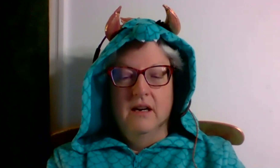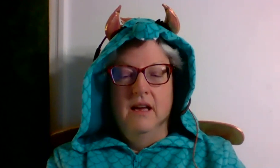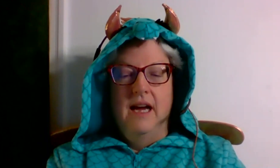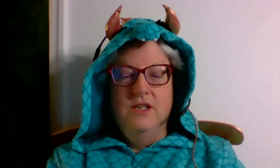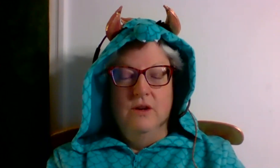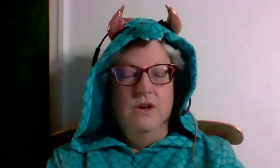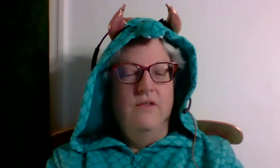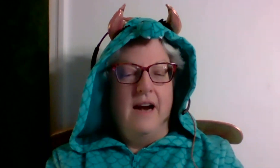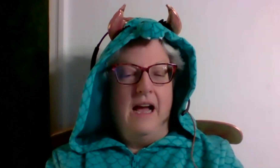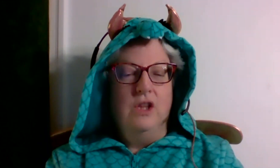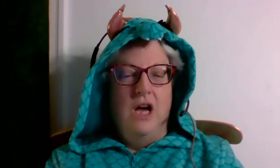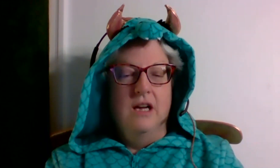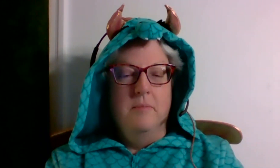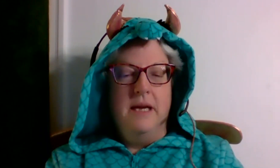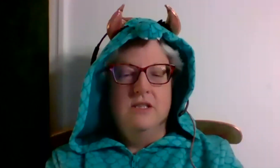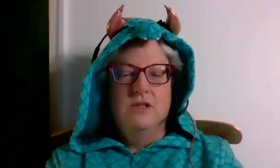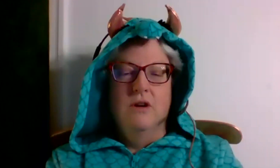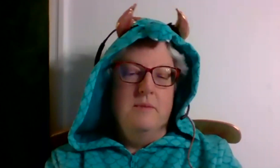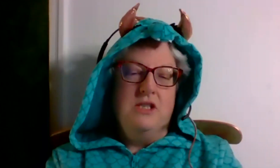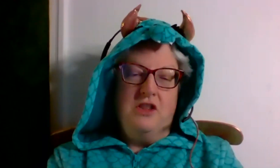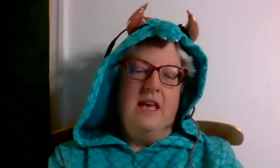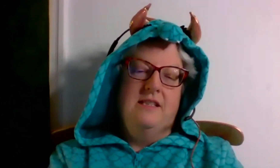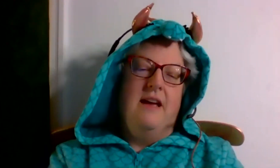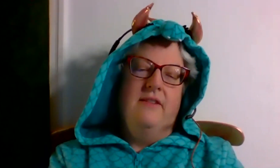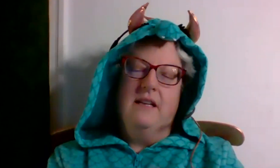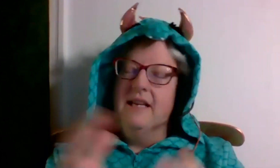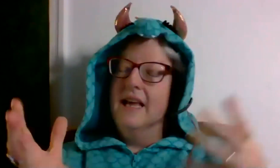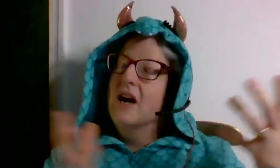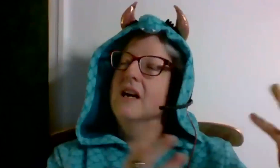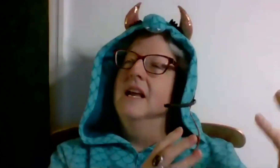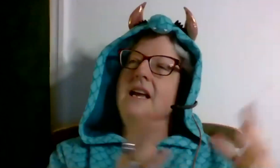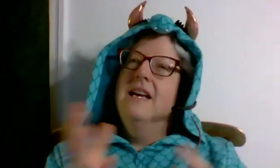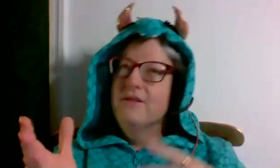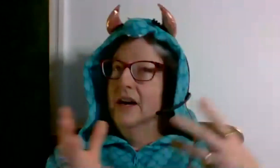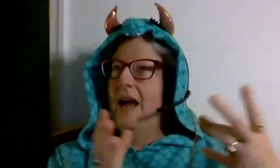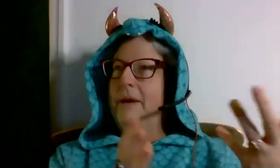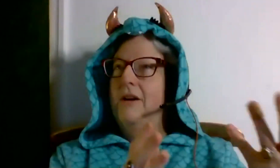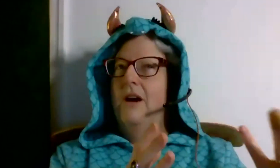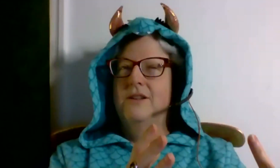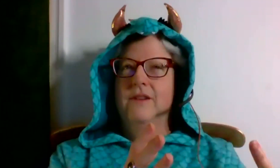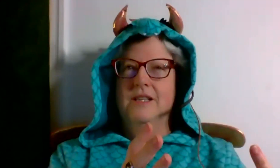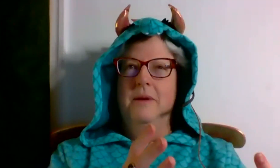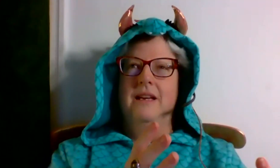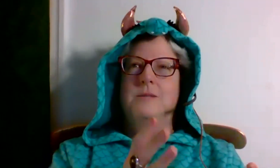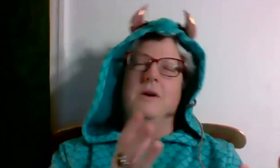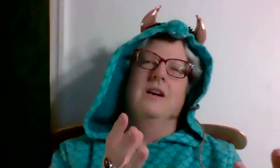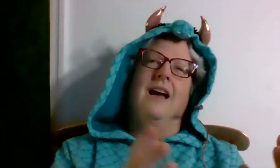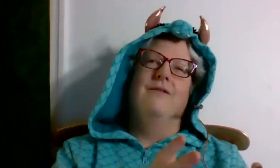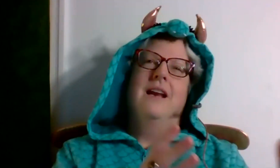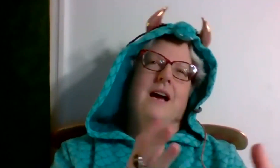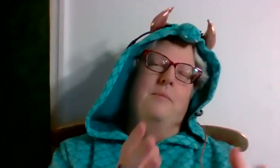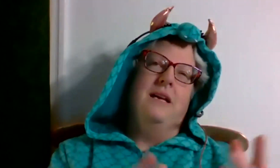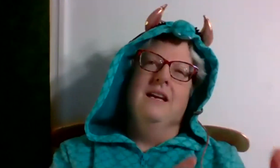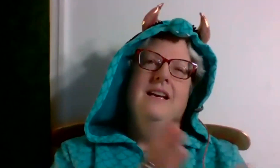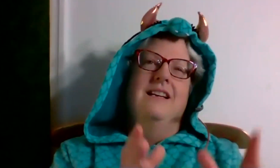better. I don't know for how long, but Storm is definitely there, and is very happy to cross over into being a spirit guide